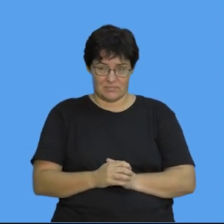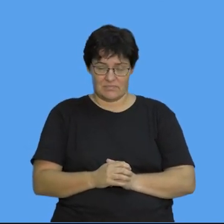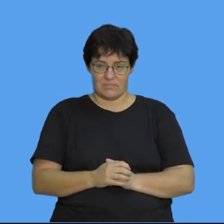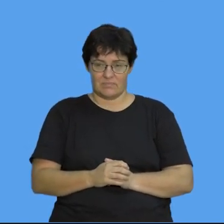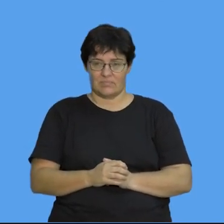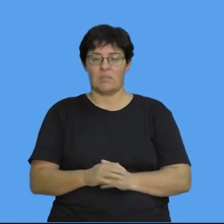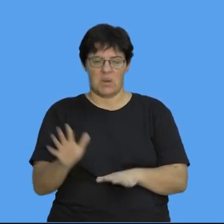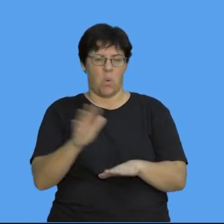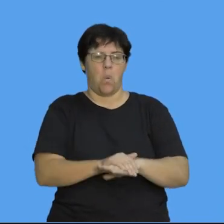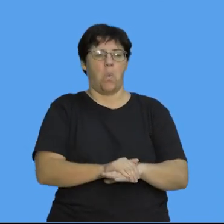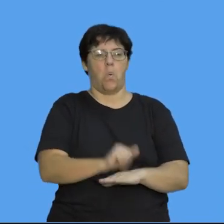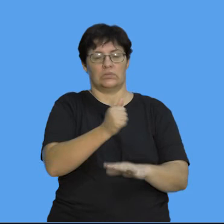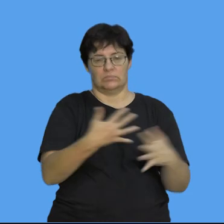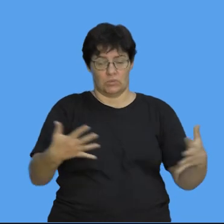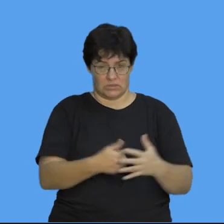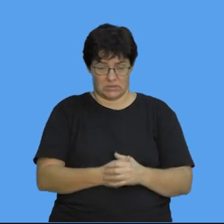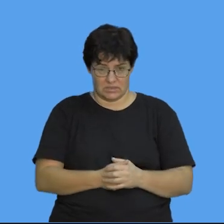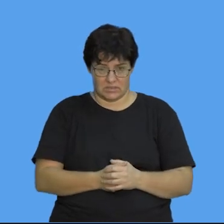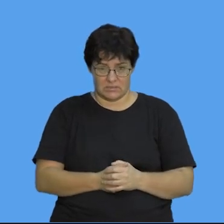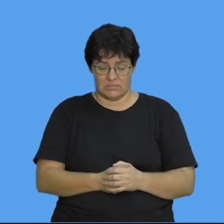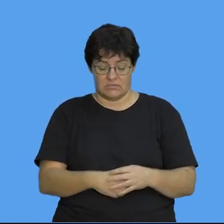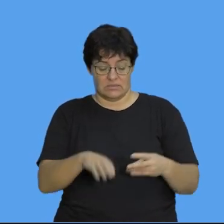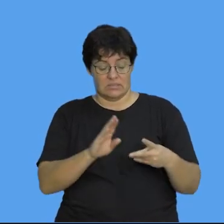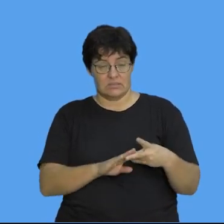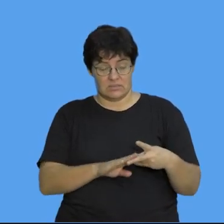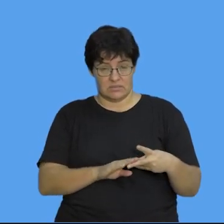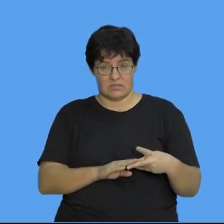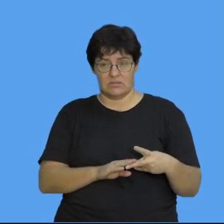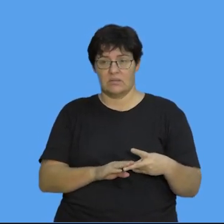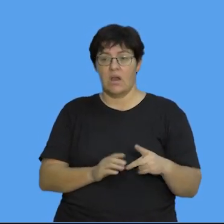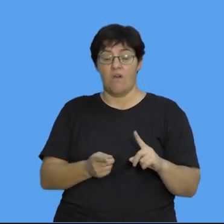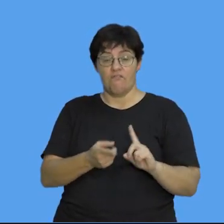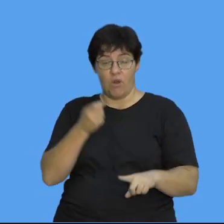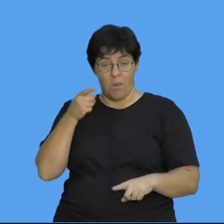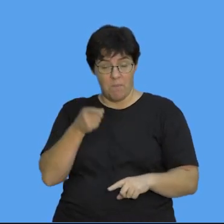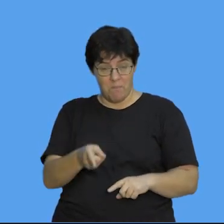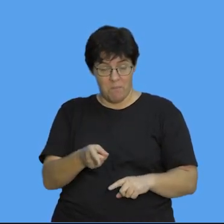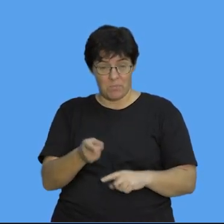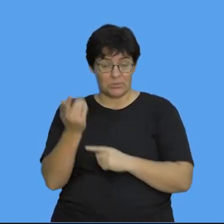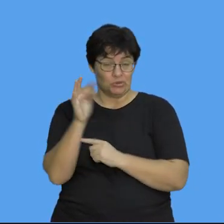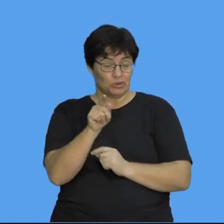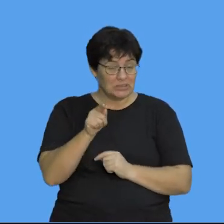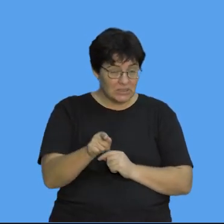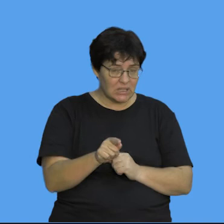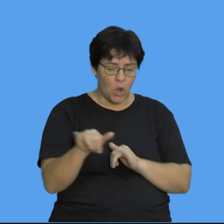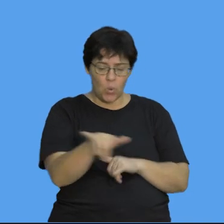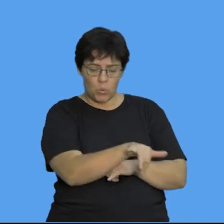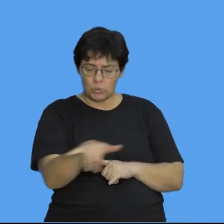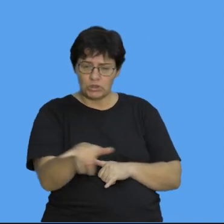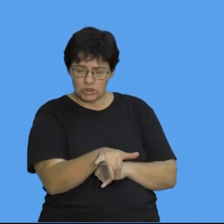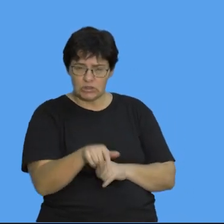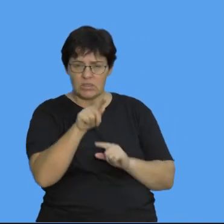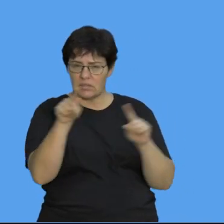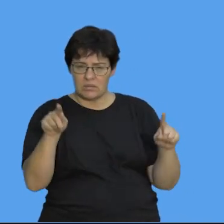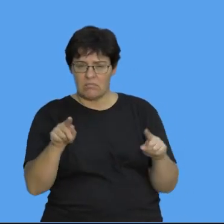Okay, they're going to be the oldest. The next question, from the phylogenetic tree, which group